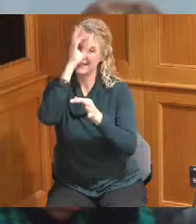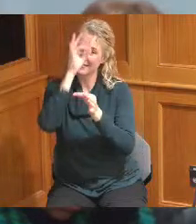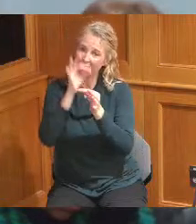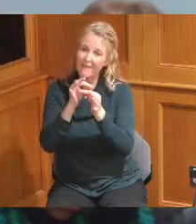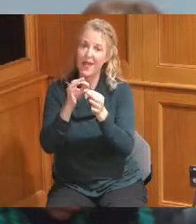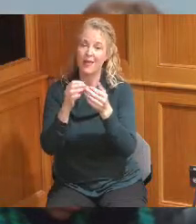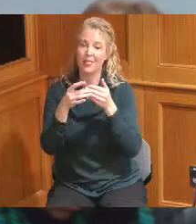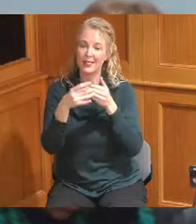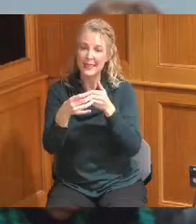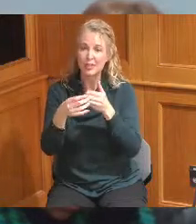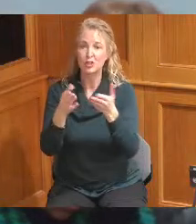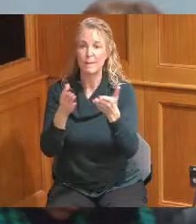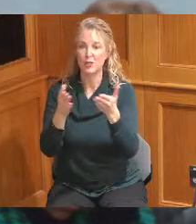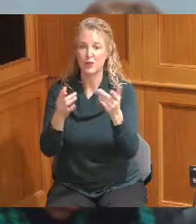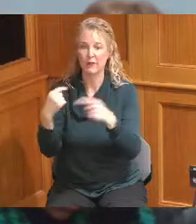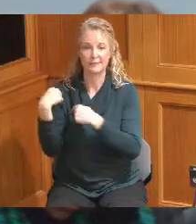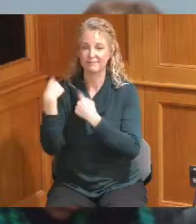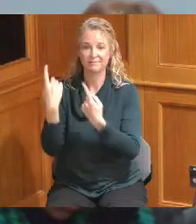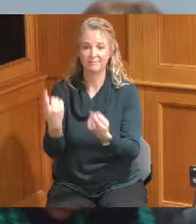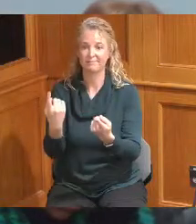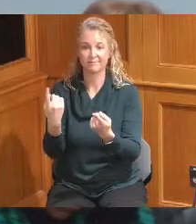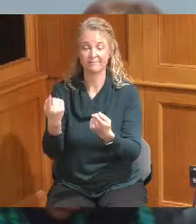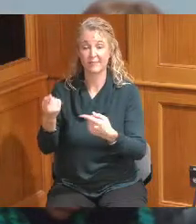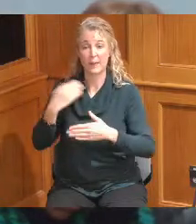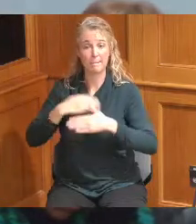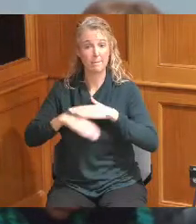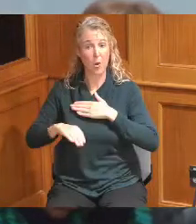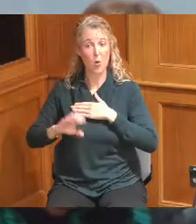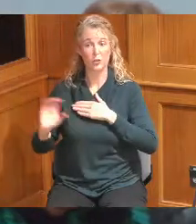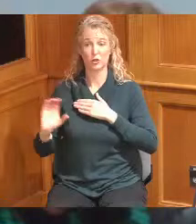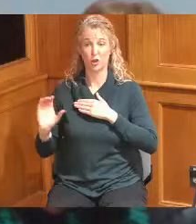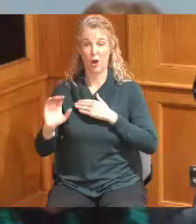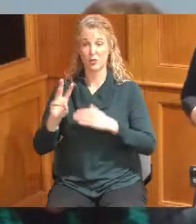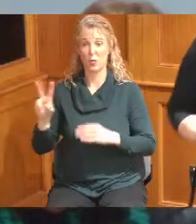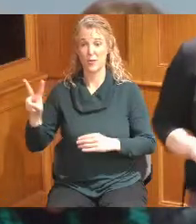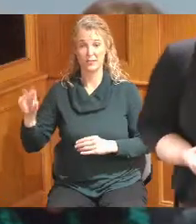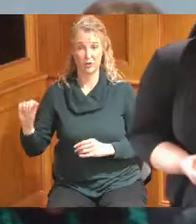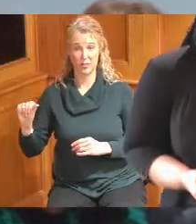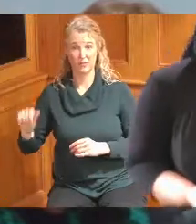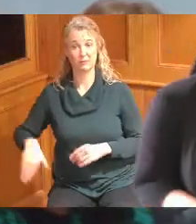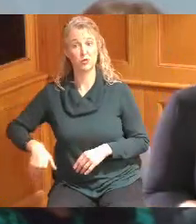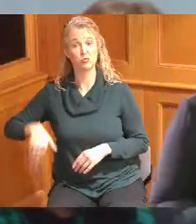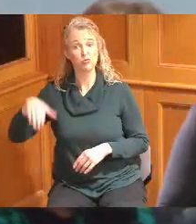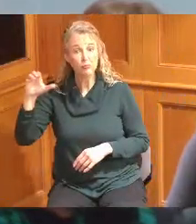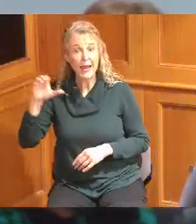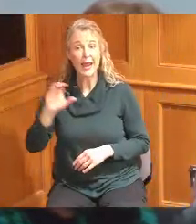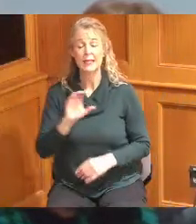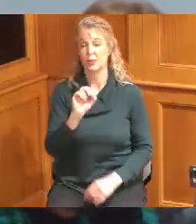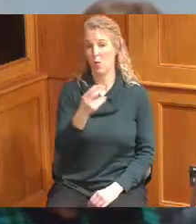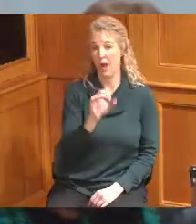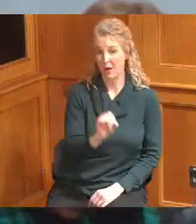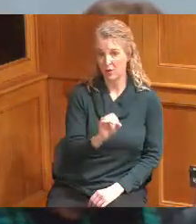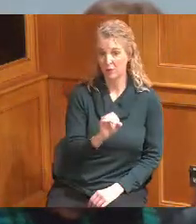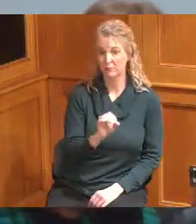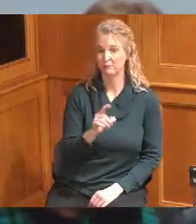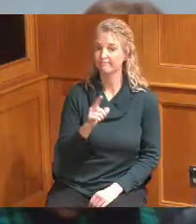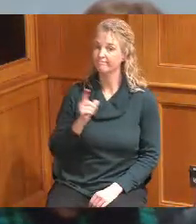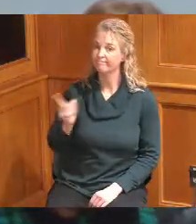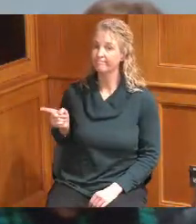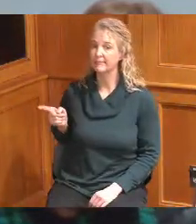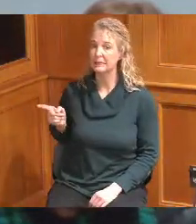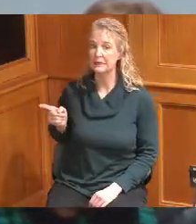leadership, and service throughout his life. And whereas he's born in Charleston, West Virginia, and was raised in Columbus, Ohio, Dr. Jones pursued